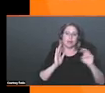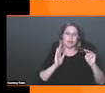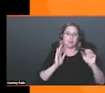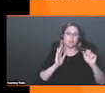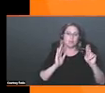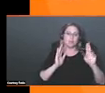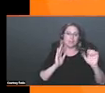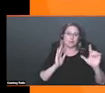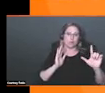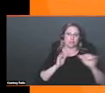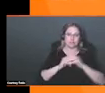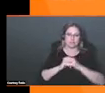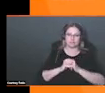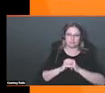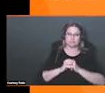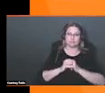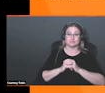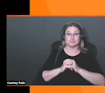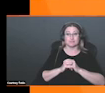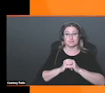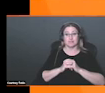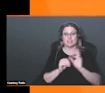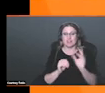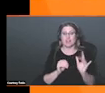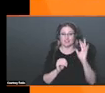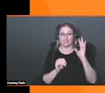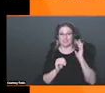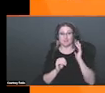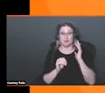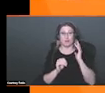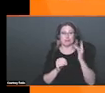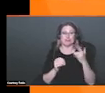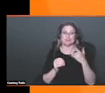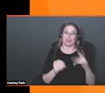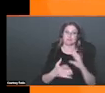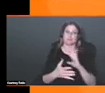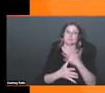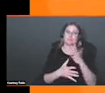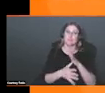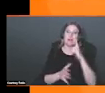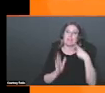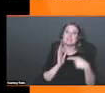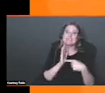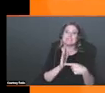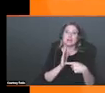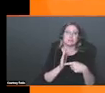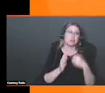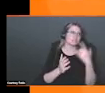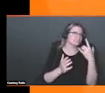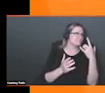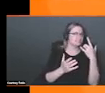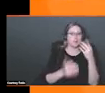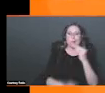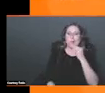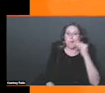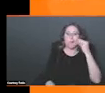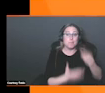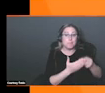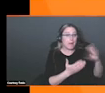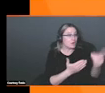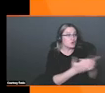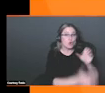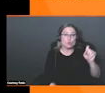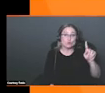years ago. It still should be a thing about, you get like a new stove and you just start using it and you have no idea what it does. I